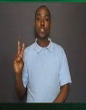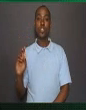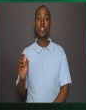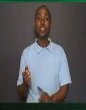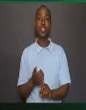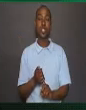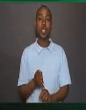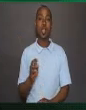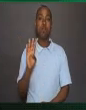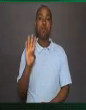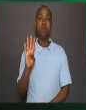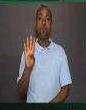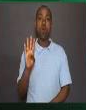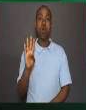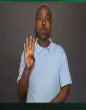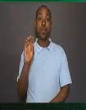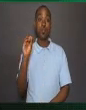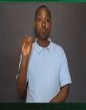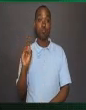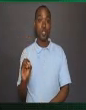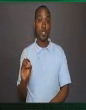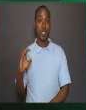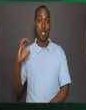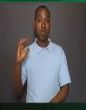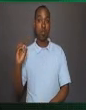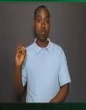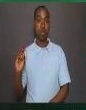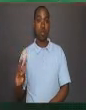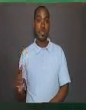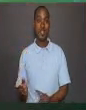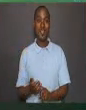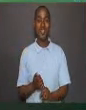and 4% carbon dioxide.